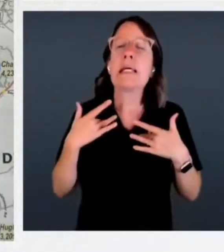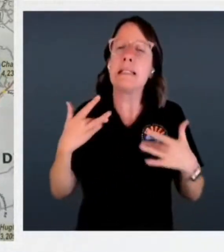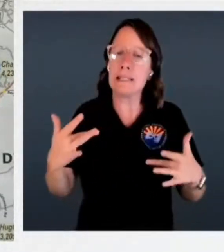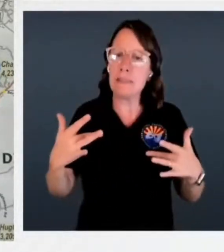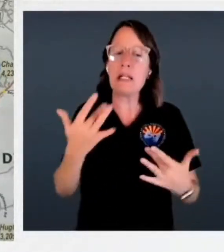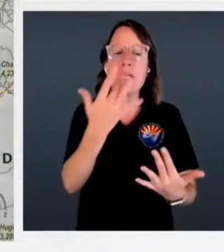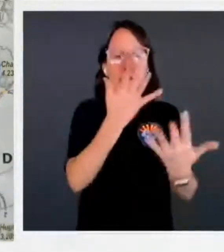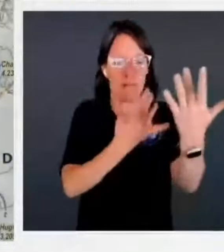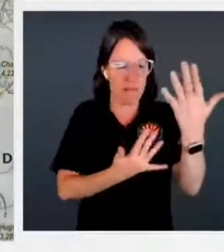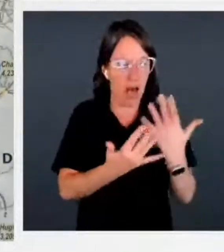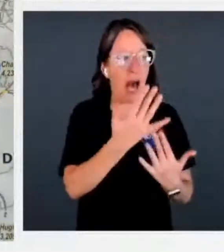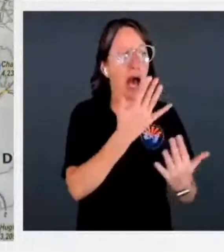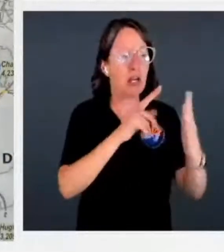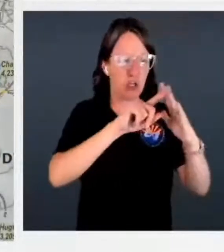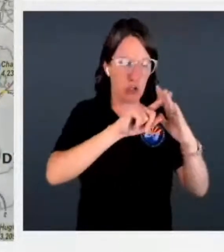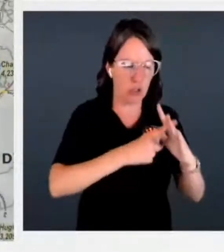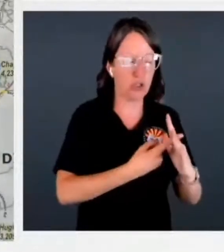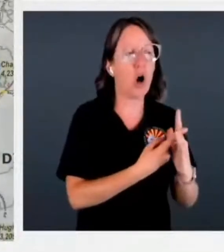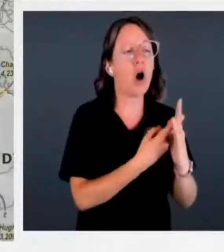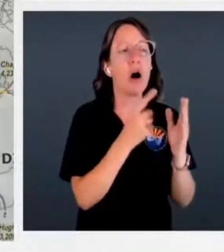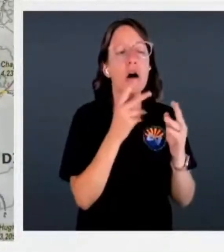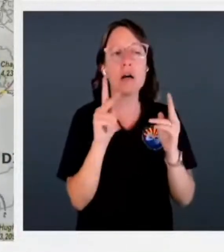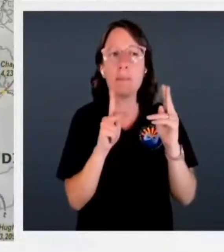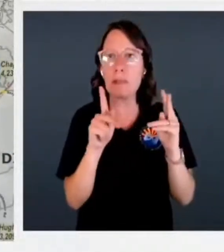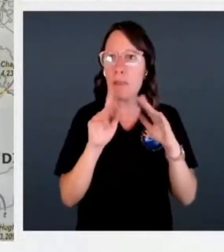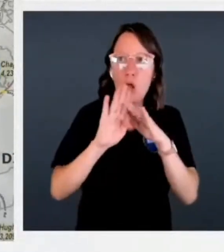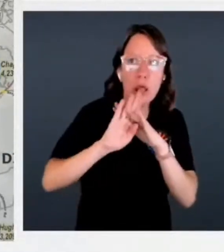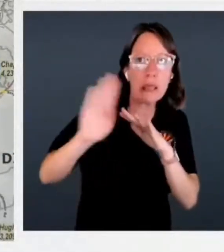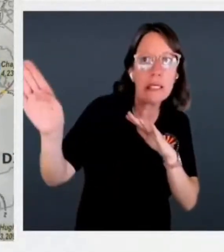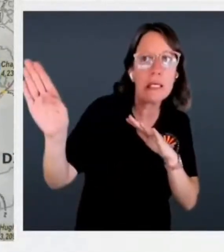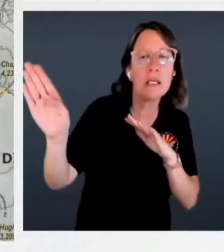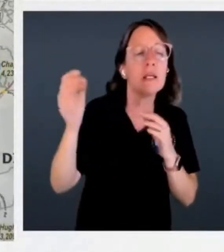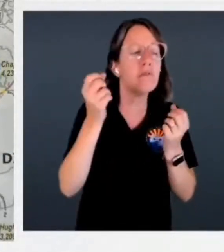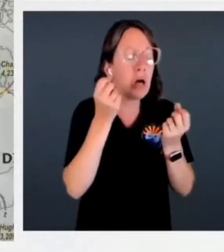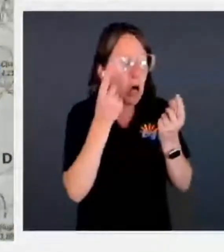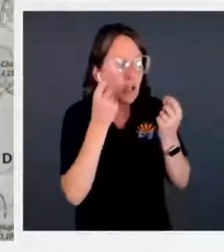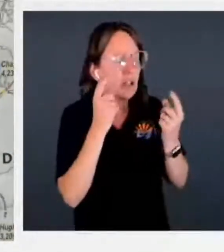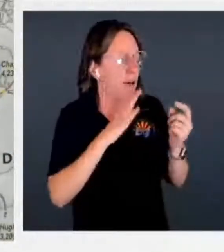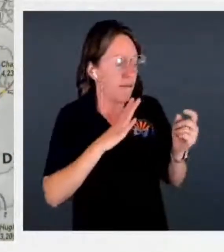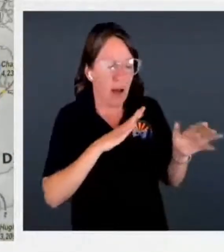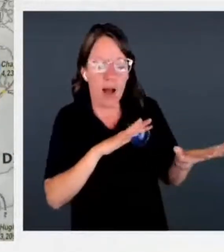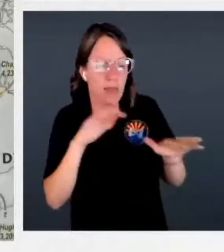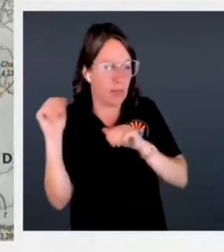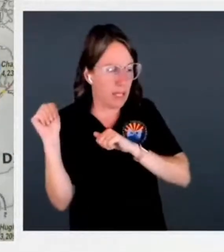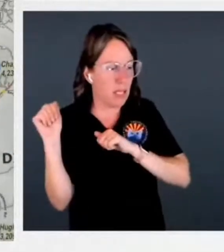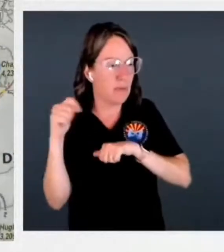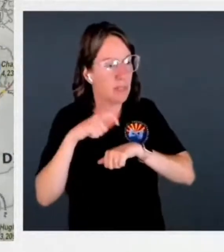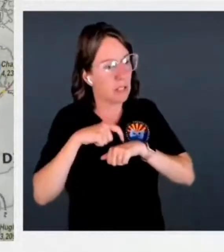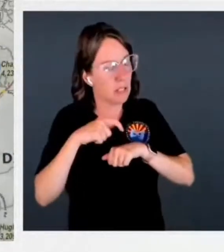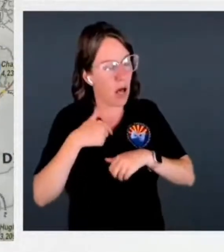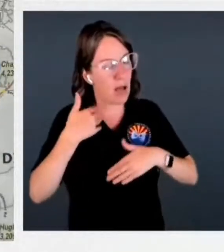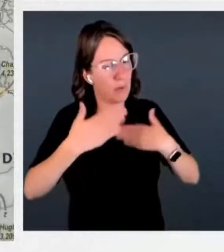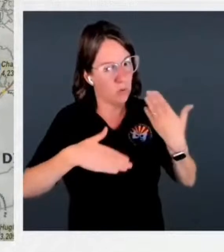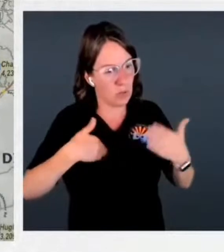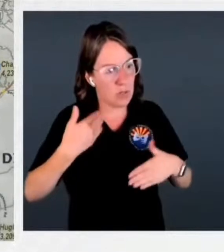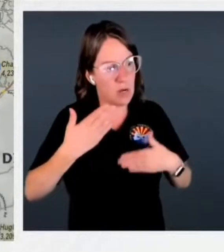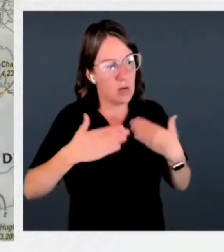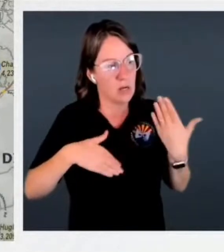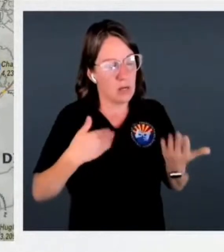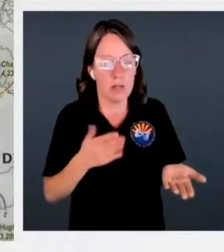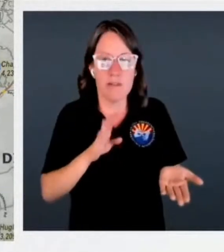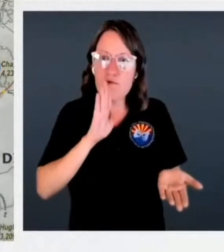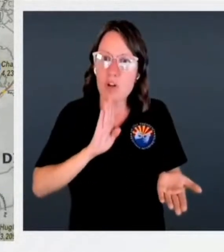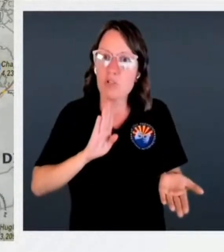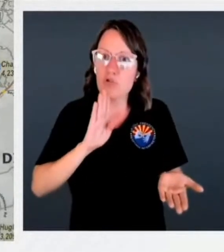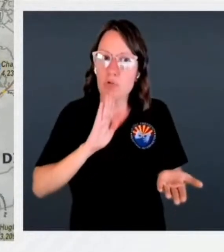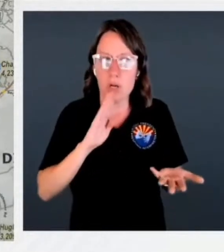that there's a fire, people have to get out. As time goes on, people become a little more, I guess, frustrated is a good